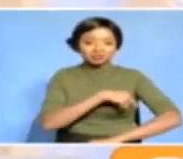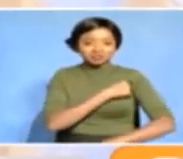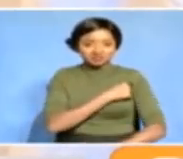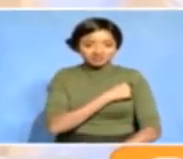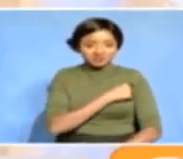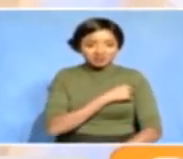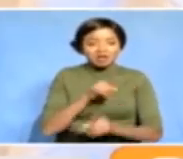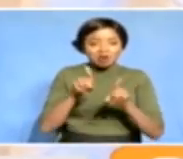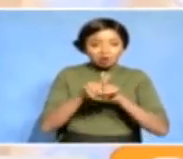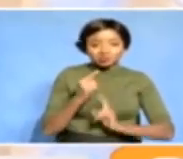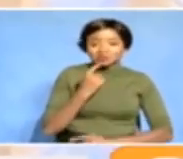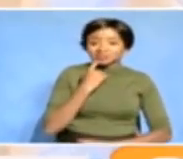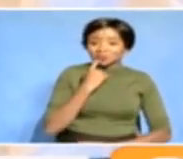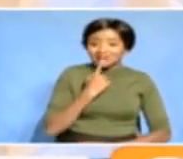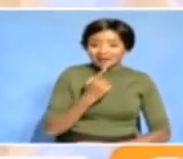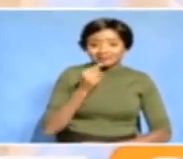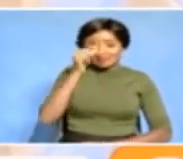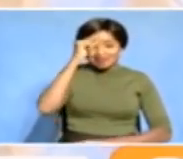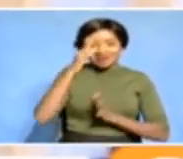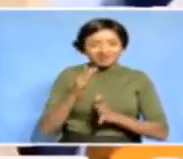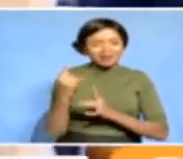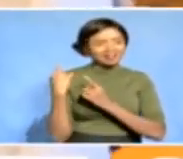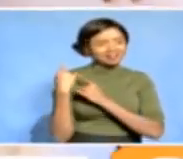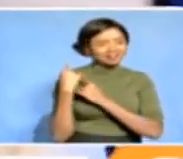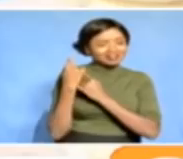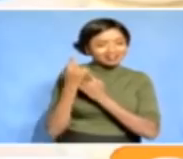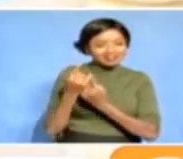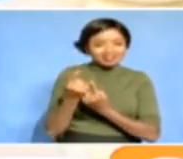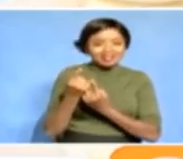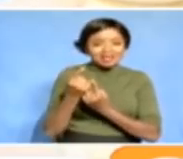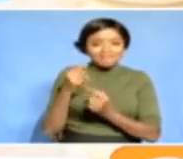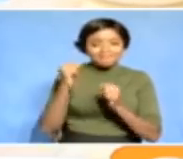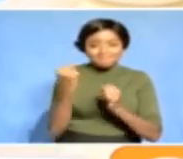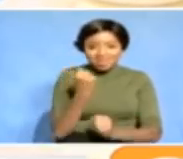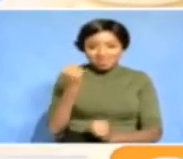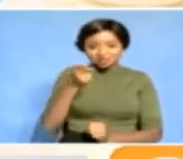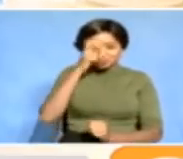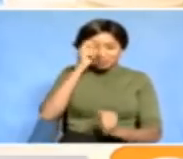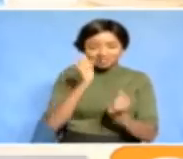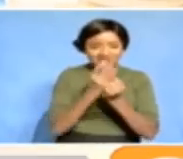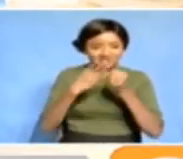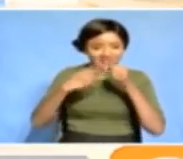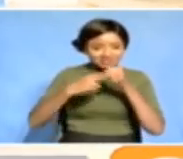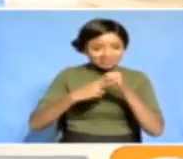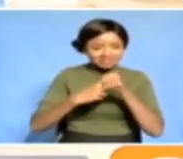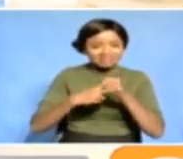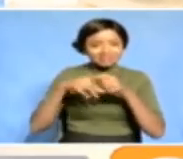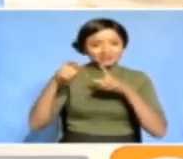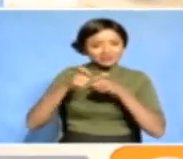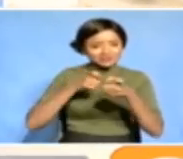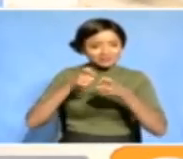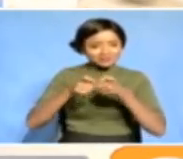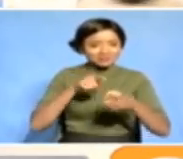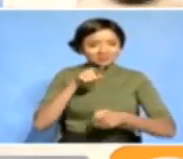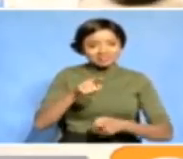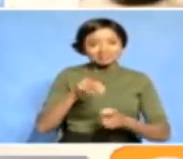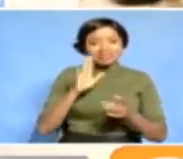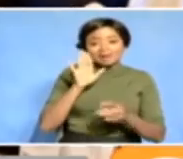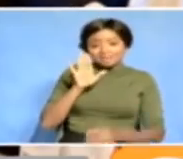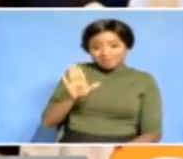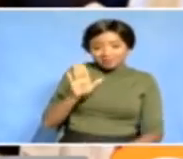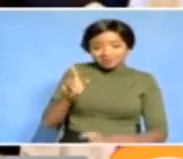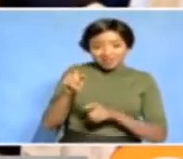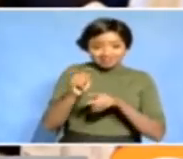Turkana Governor Nanok has led the commission since May 2017. His tenure has been marked by a more cautious approach towards the national